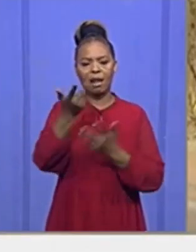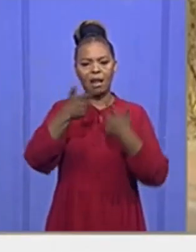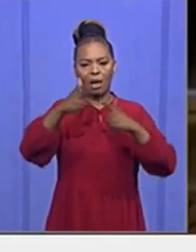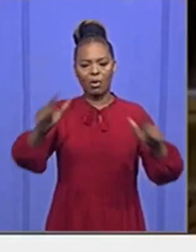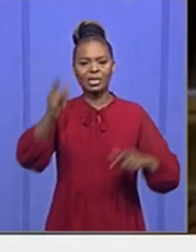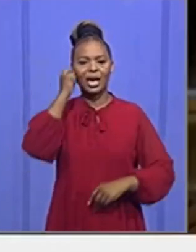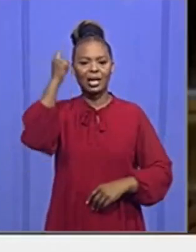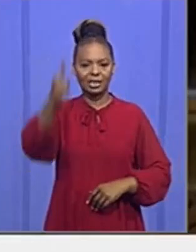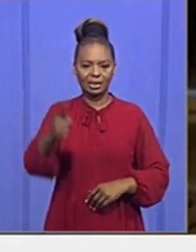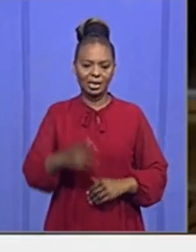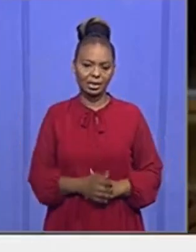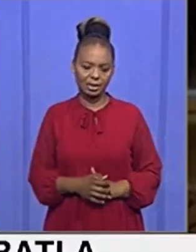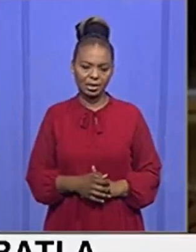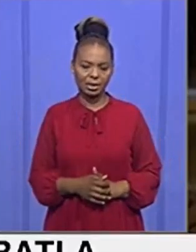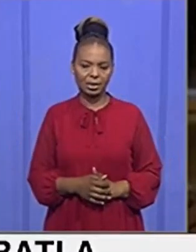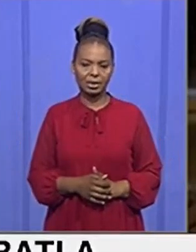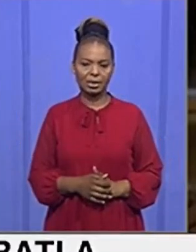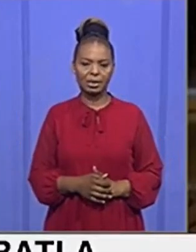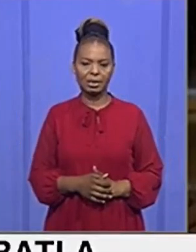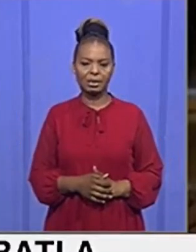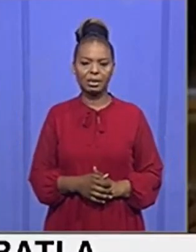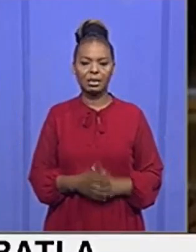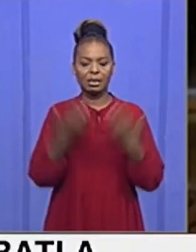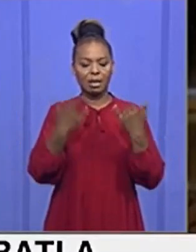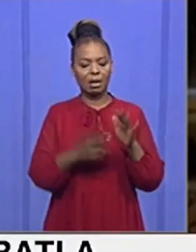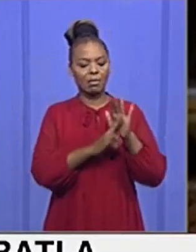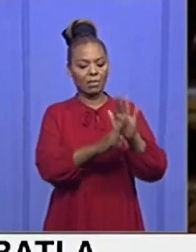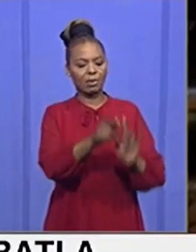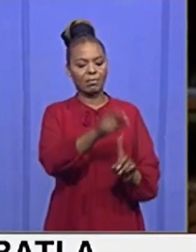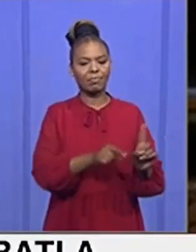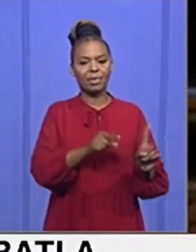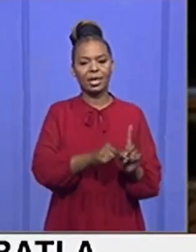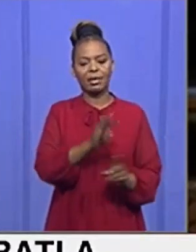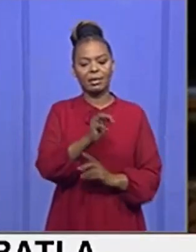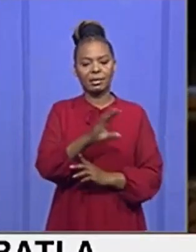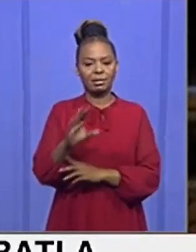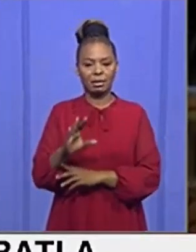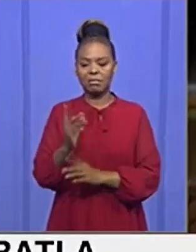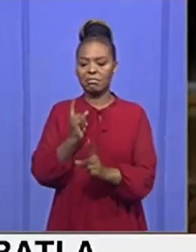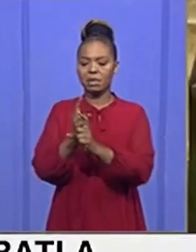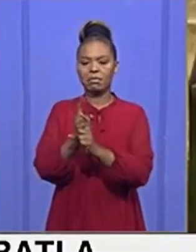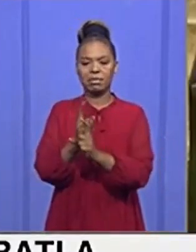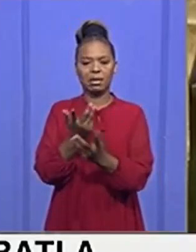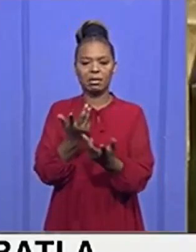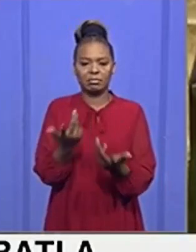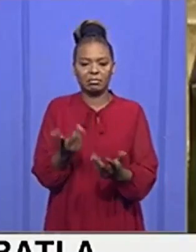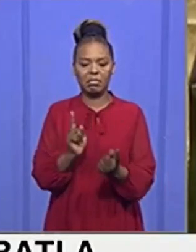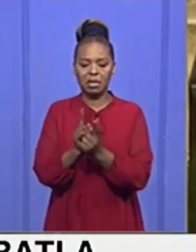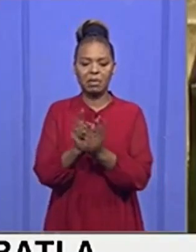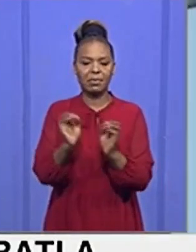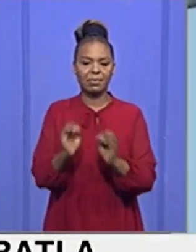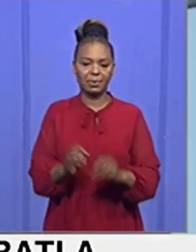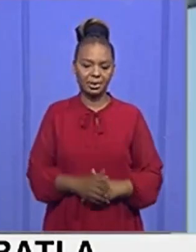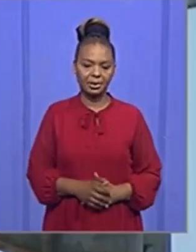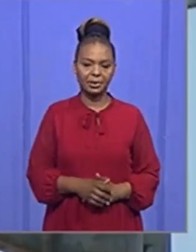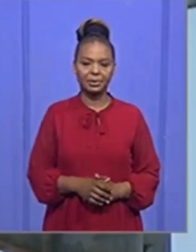ba itlhalohanya. Maiteko a go buisana le sebueledi sa mokhuruthamaga wa tsa thuto mo Gauteng a retetse. Offense